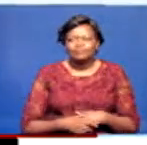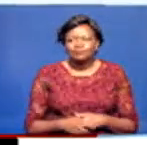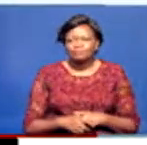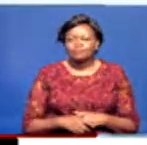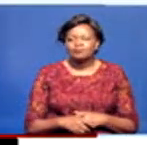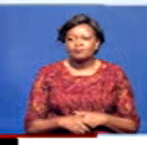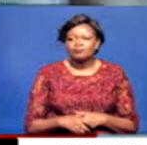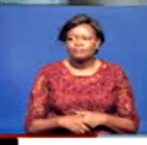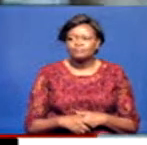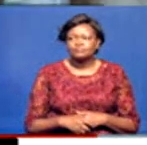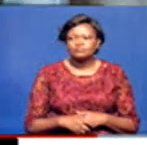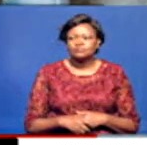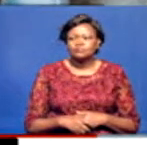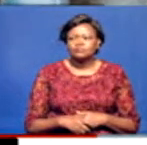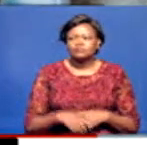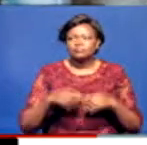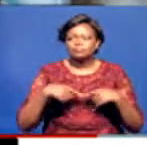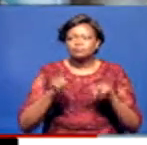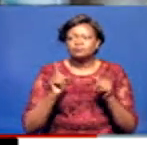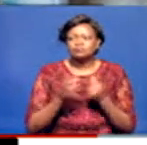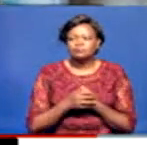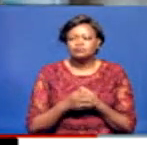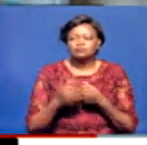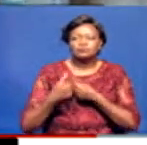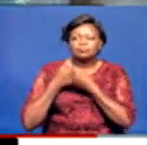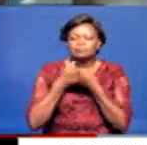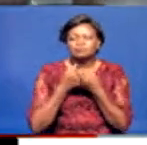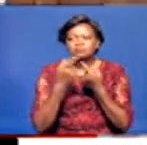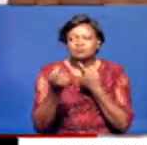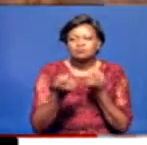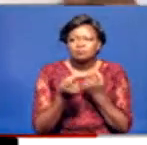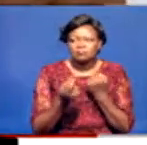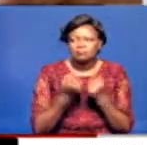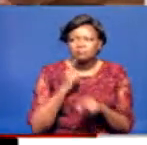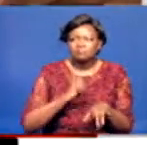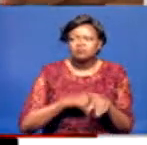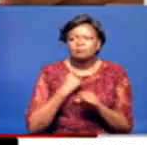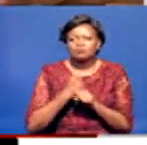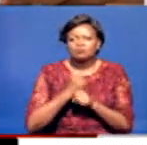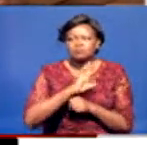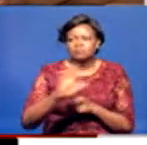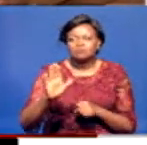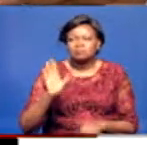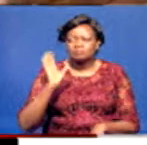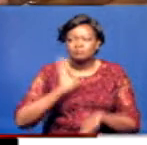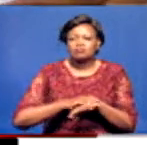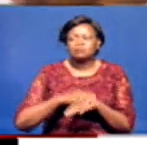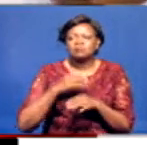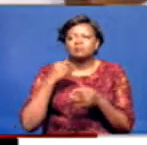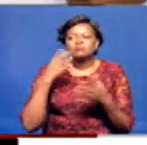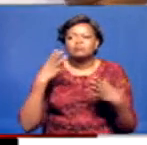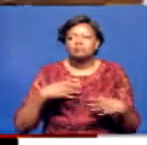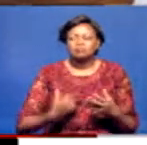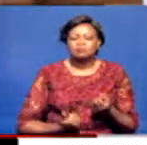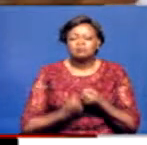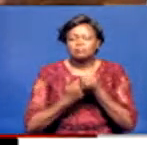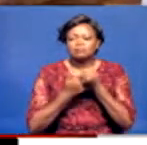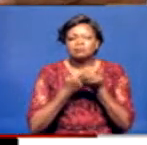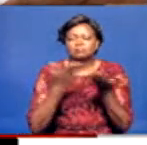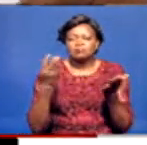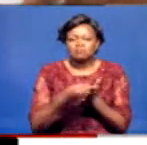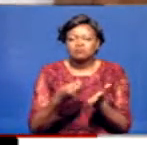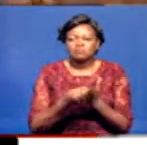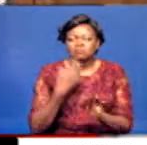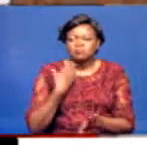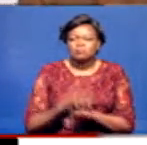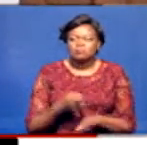He has, however, had to deal with a few challenges in his entrepreneurial endeavor. To get a financier, it's very hard, eh? As a young